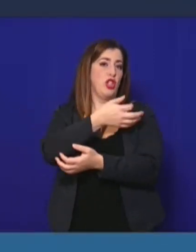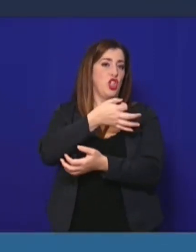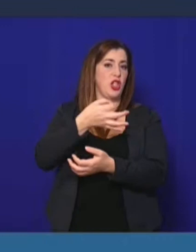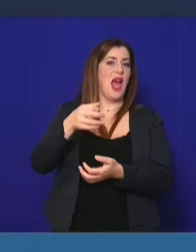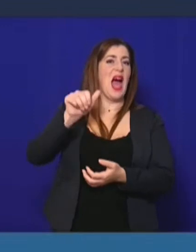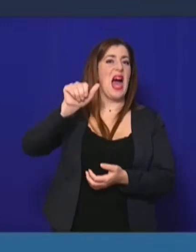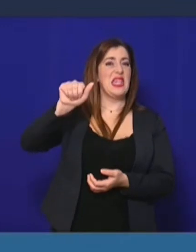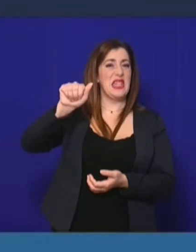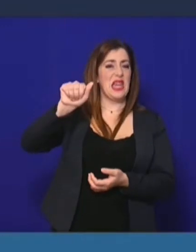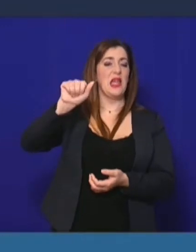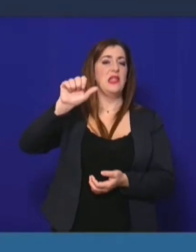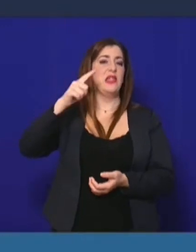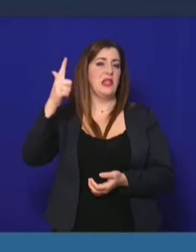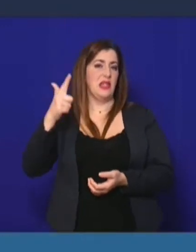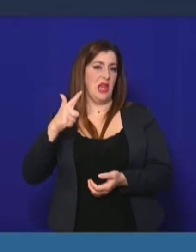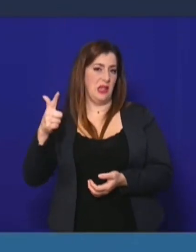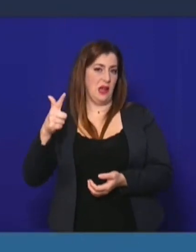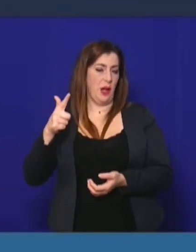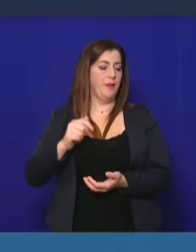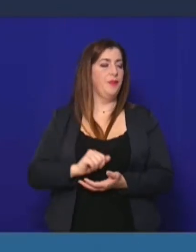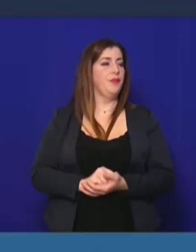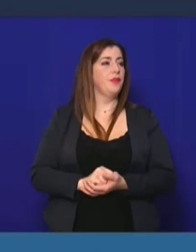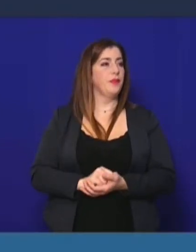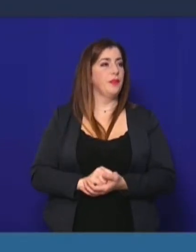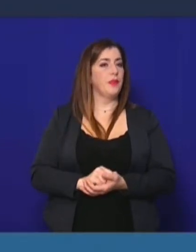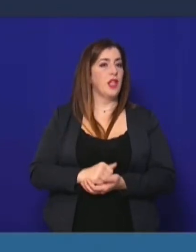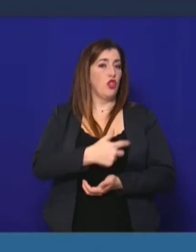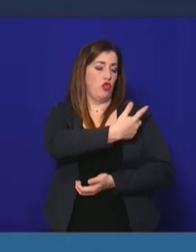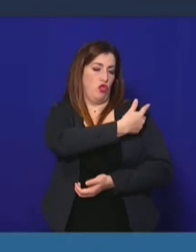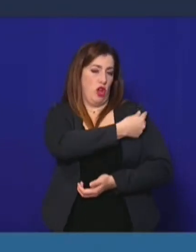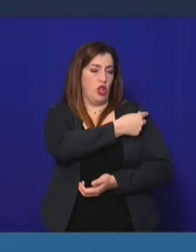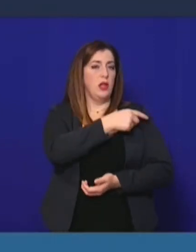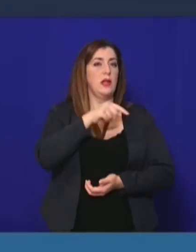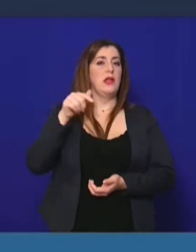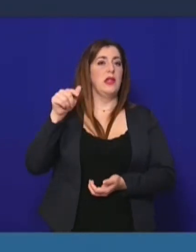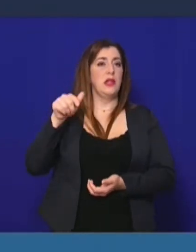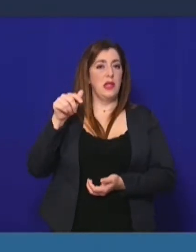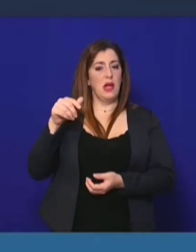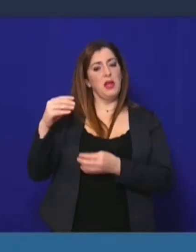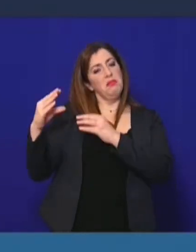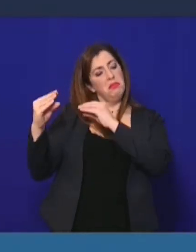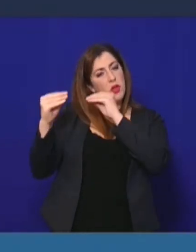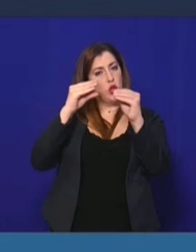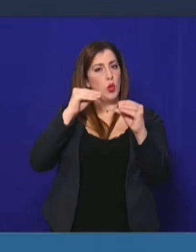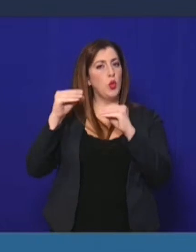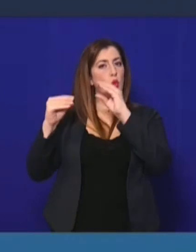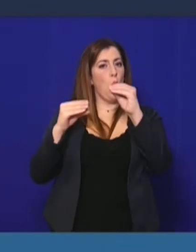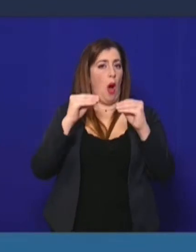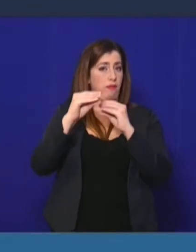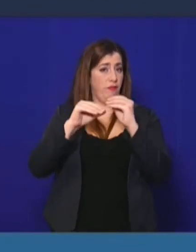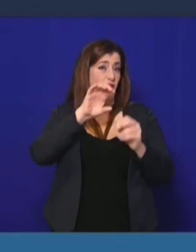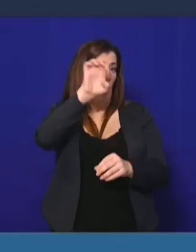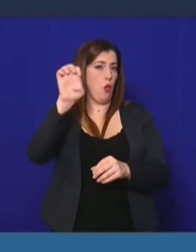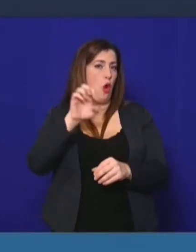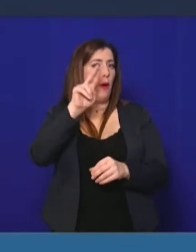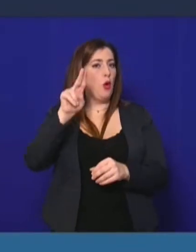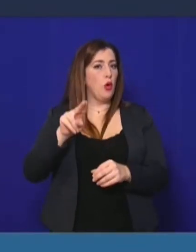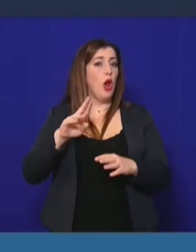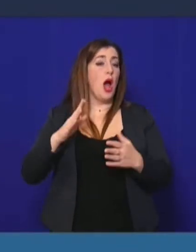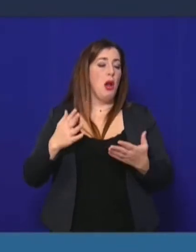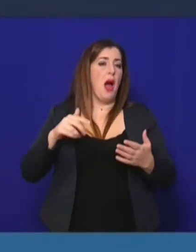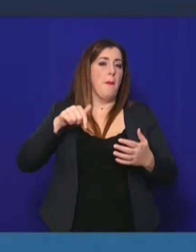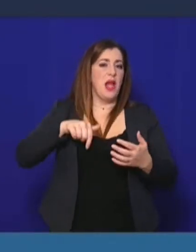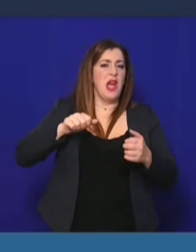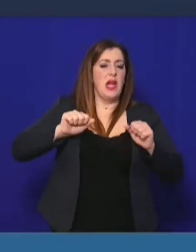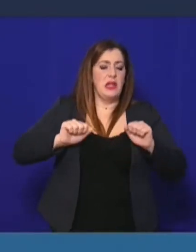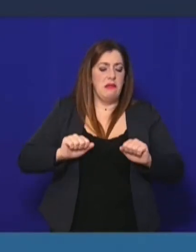L-AstraZeneca għandha applikazzjoni wkoll mal-European Medicines Agency u din qiegħda tiġi diskussa. Jiġifieri hemmhekk aħna inħallu lill-European